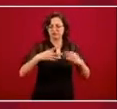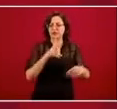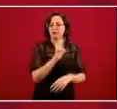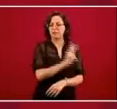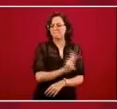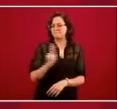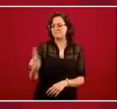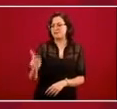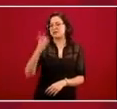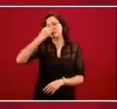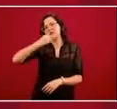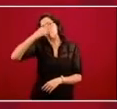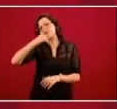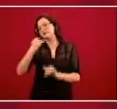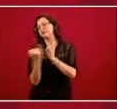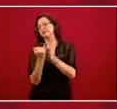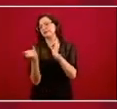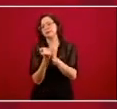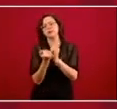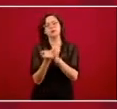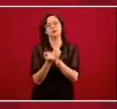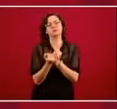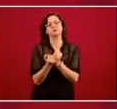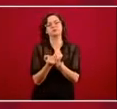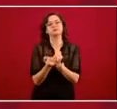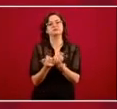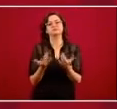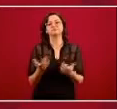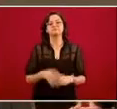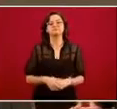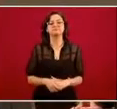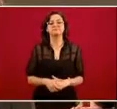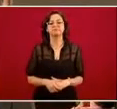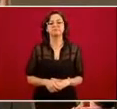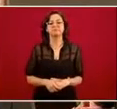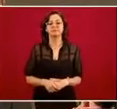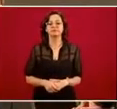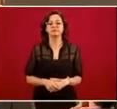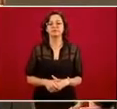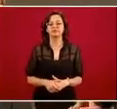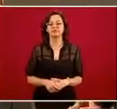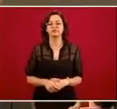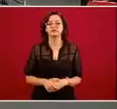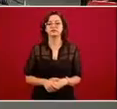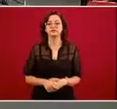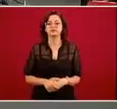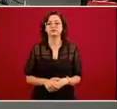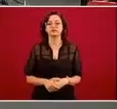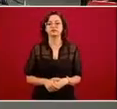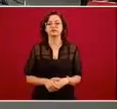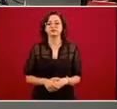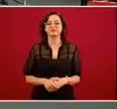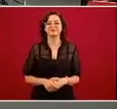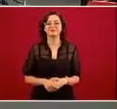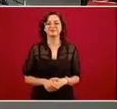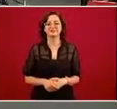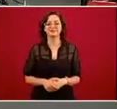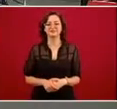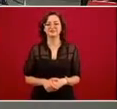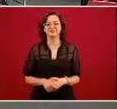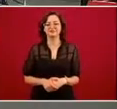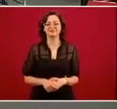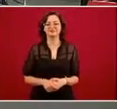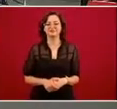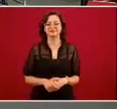yet, because there are similarities in other regards with influenza. Thank you.